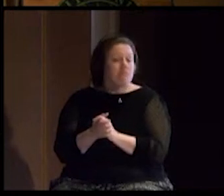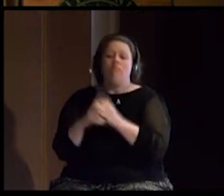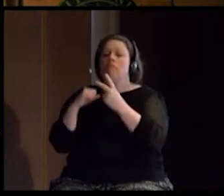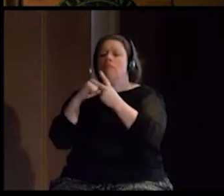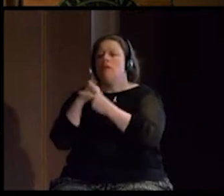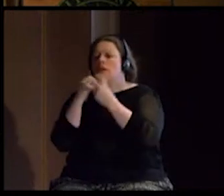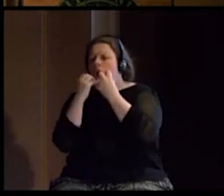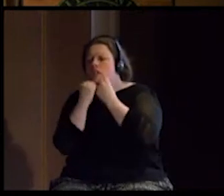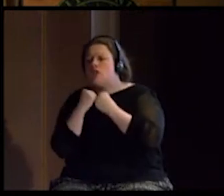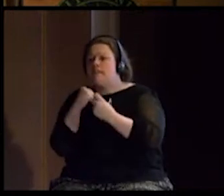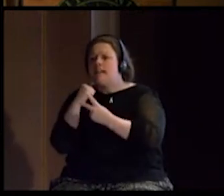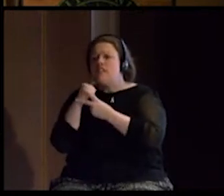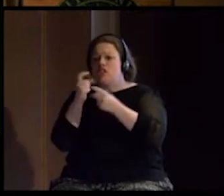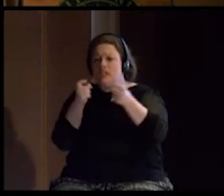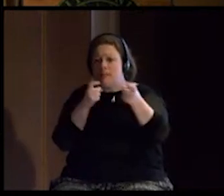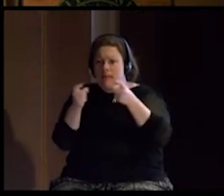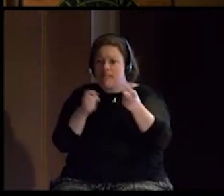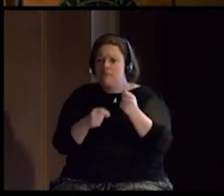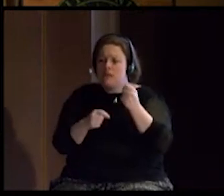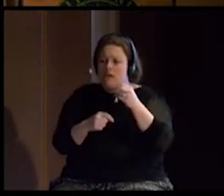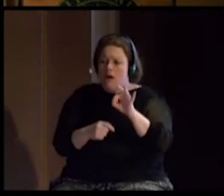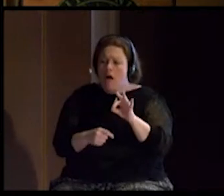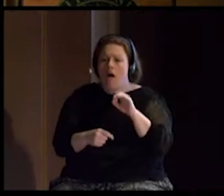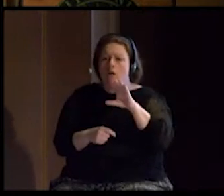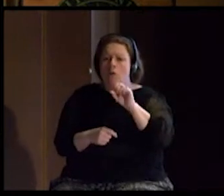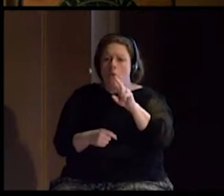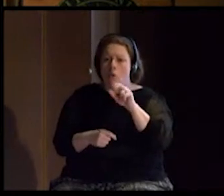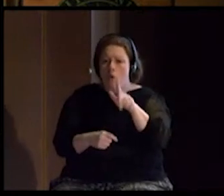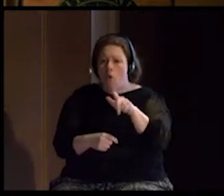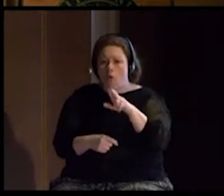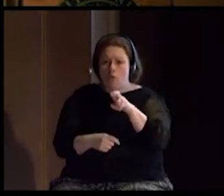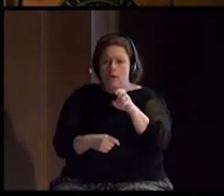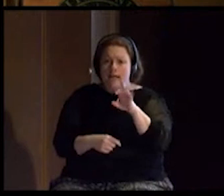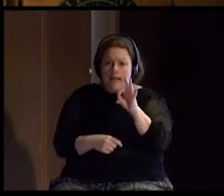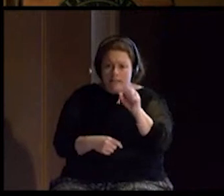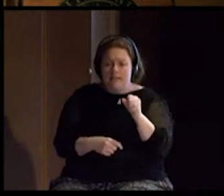conservation management of our nearshore coral reefs relies